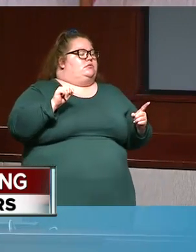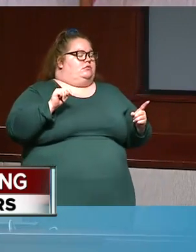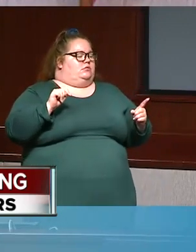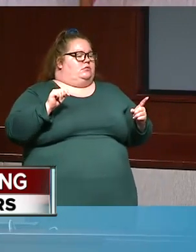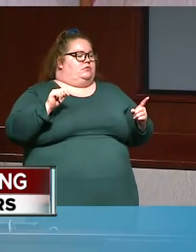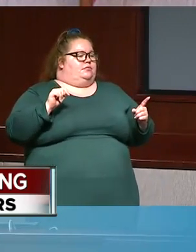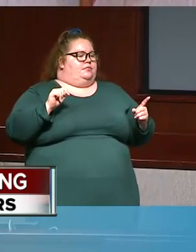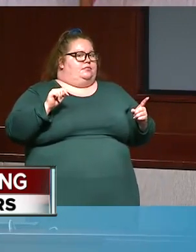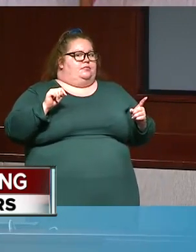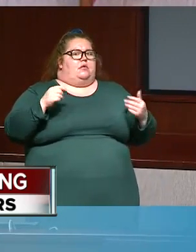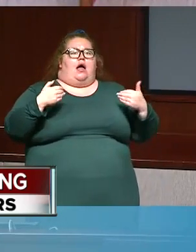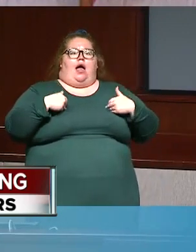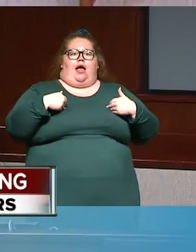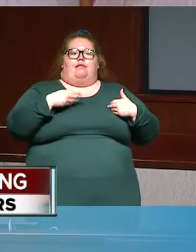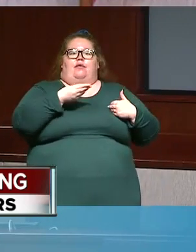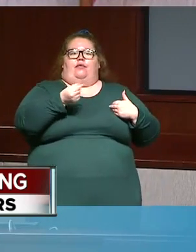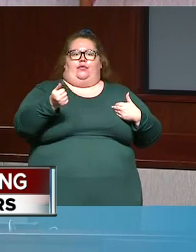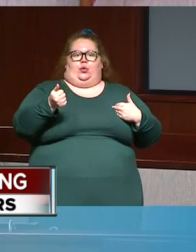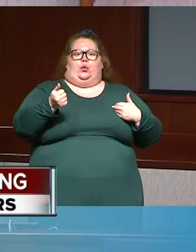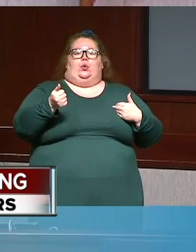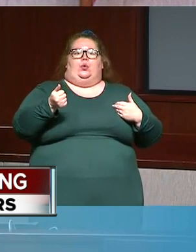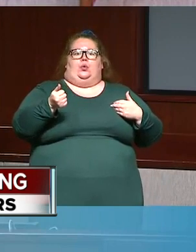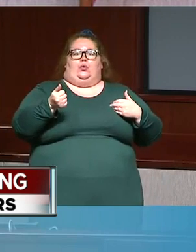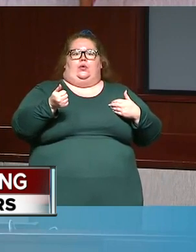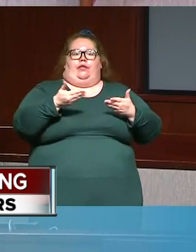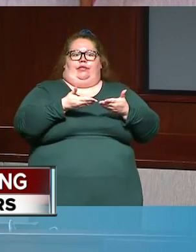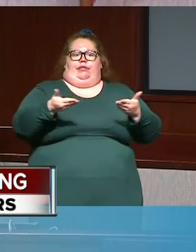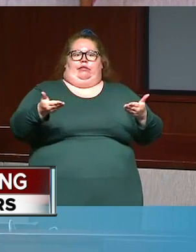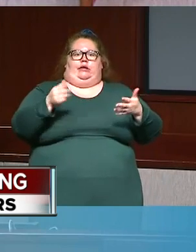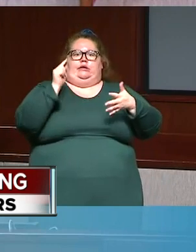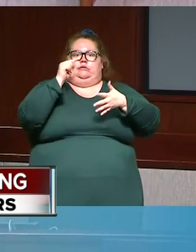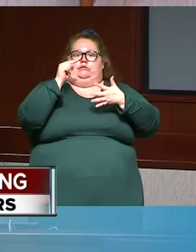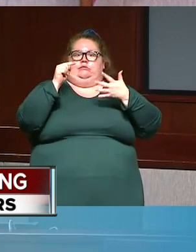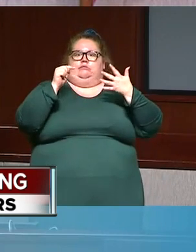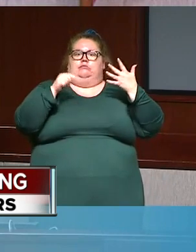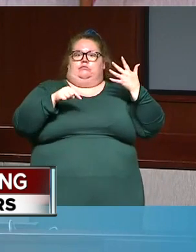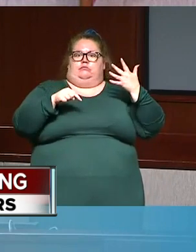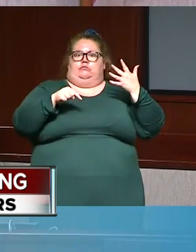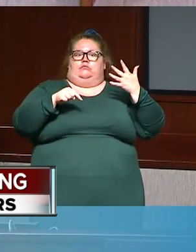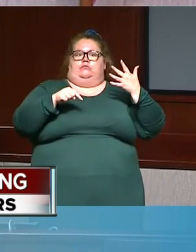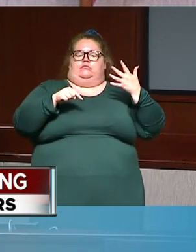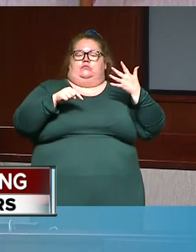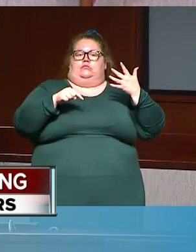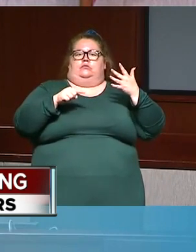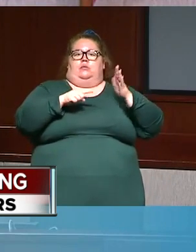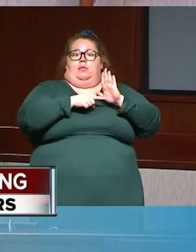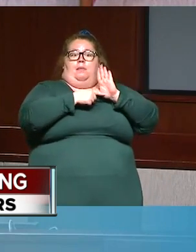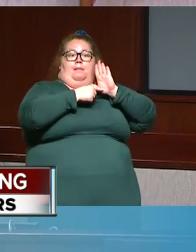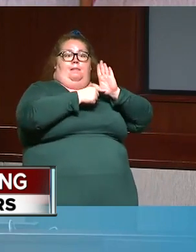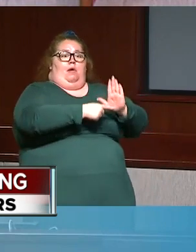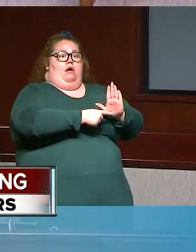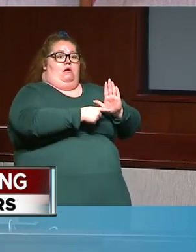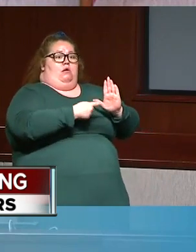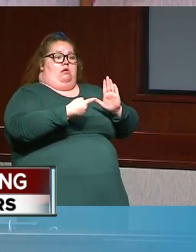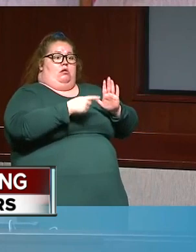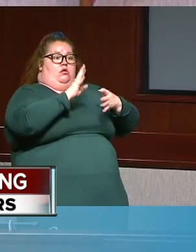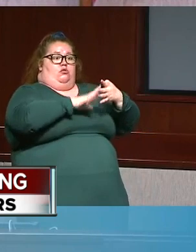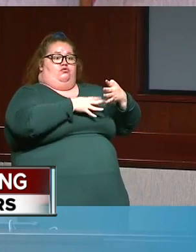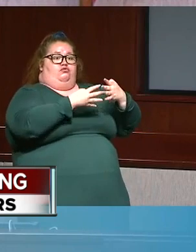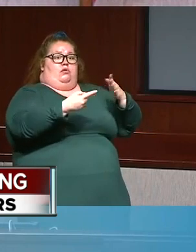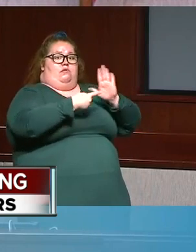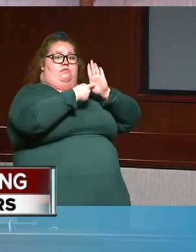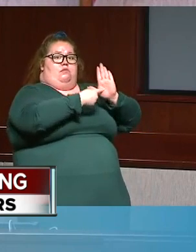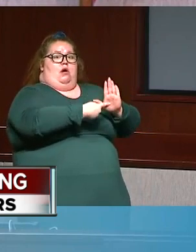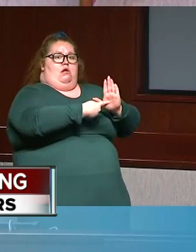key variables. I don't know if you described exactly what they were for the model that project us to maybe have an increase